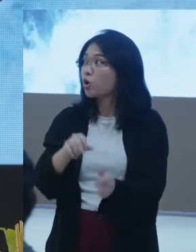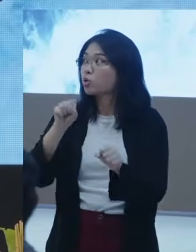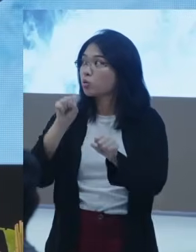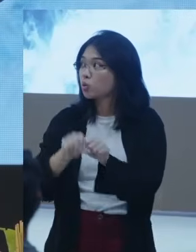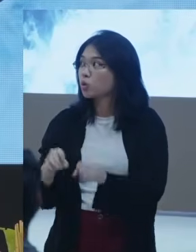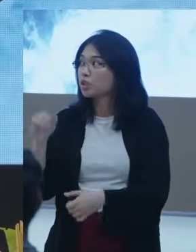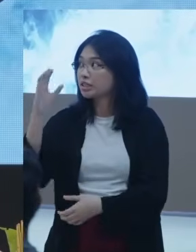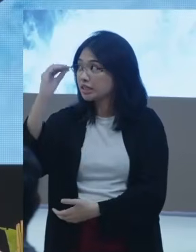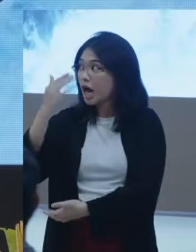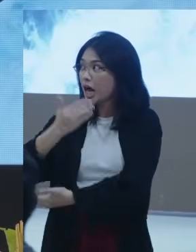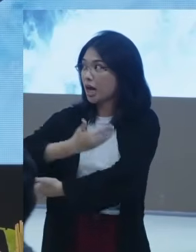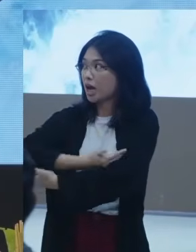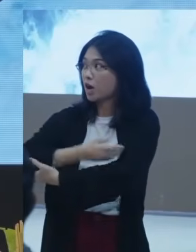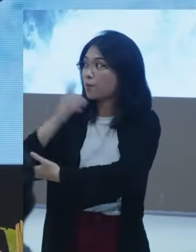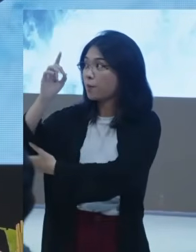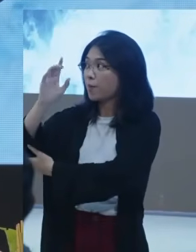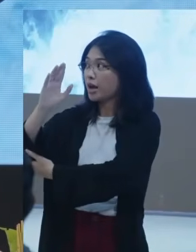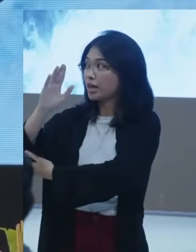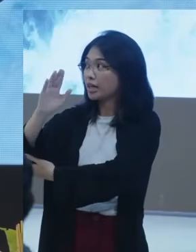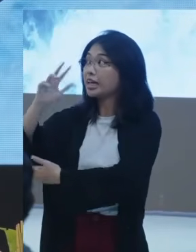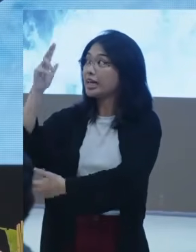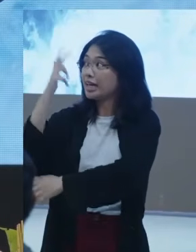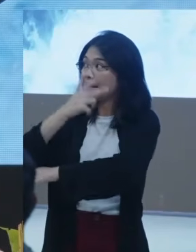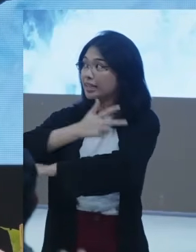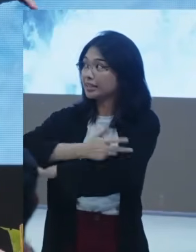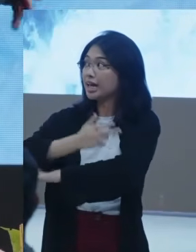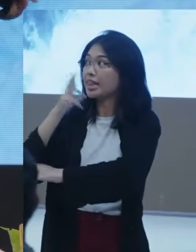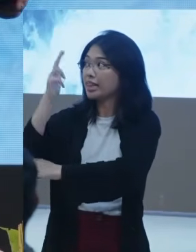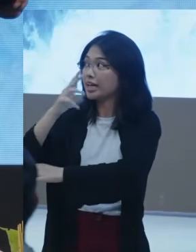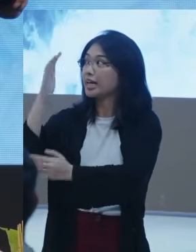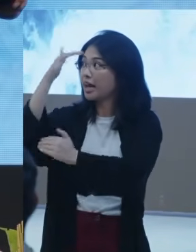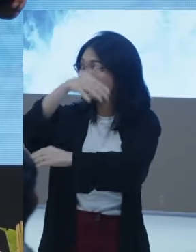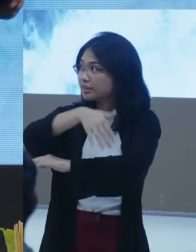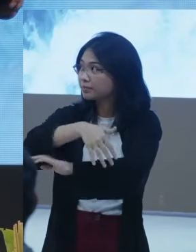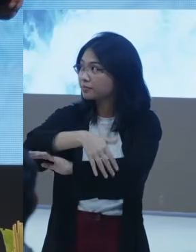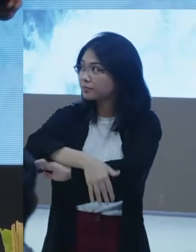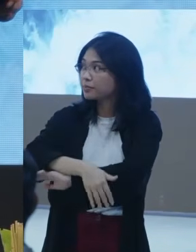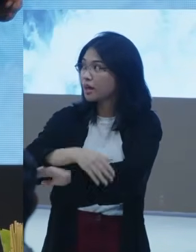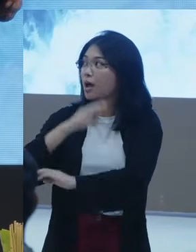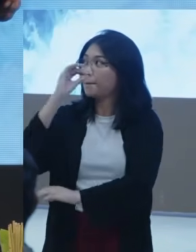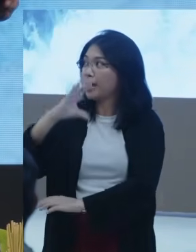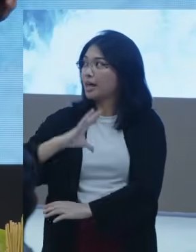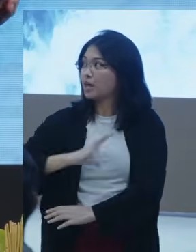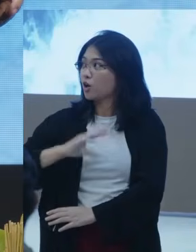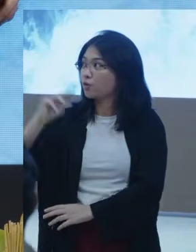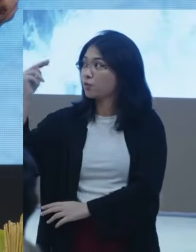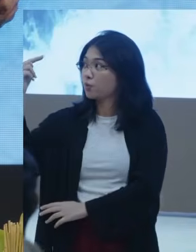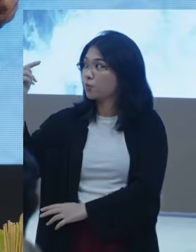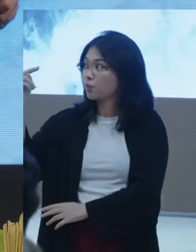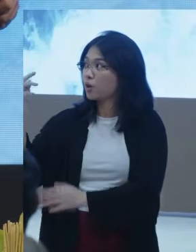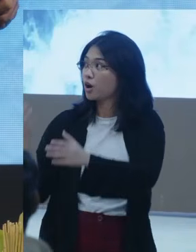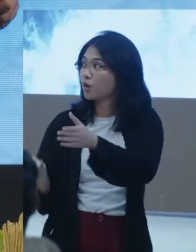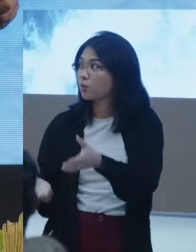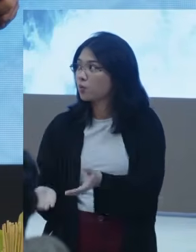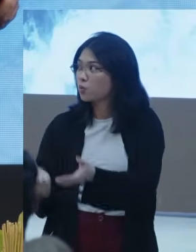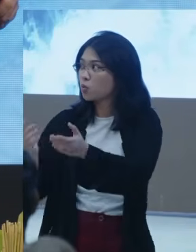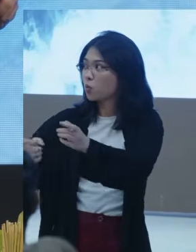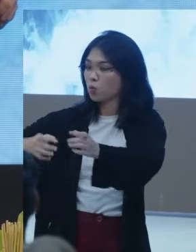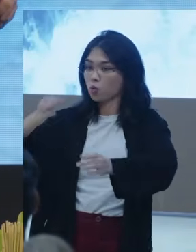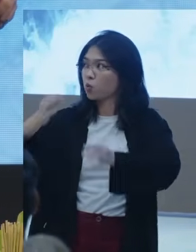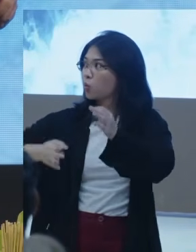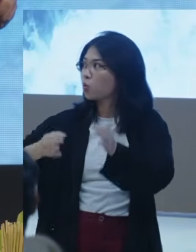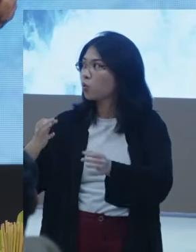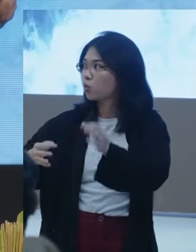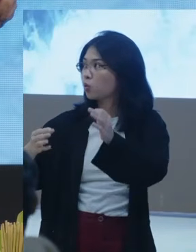nights in the heart of the earth. The men of Nineveh will rise up at the judgment with this